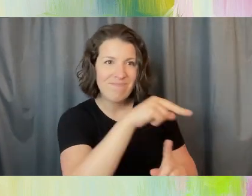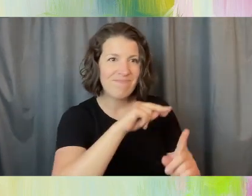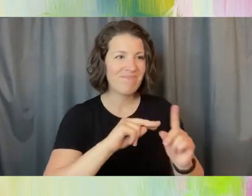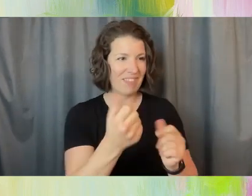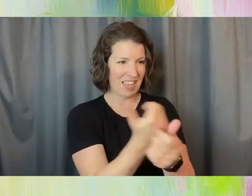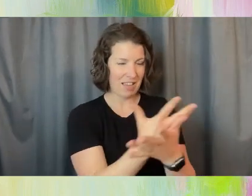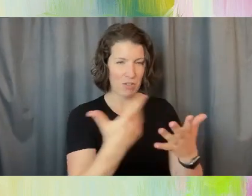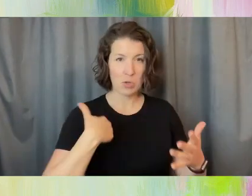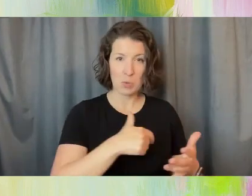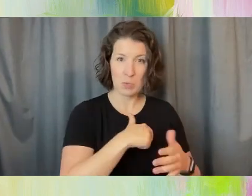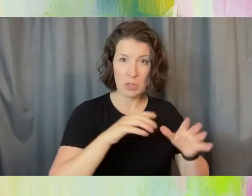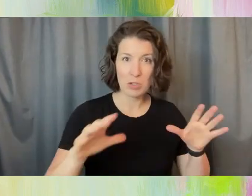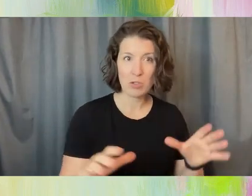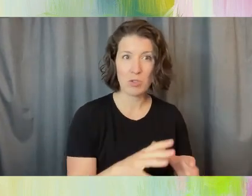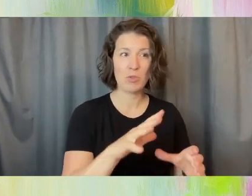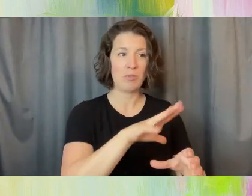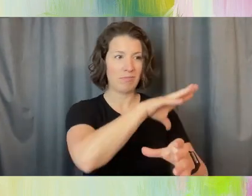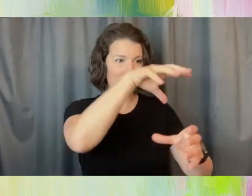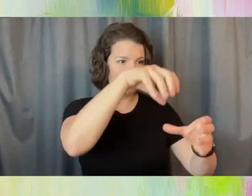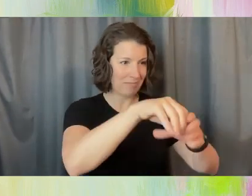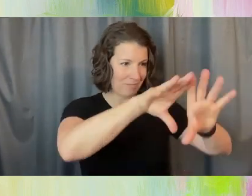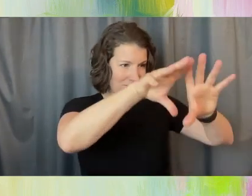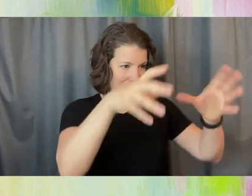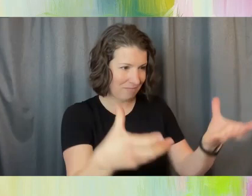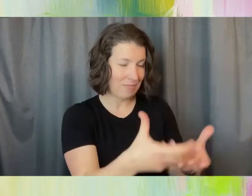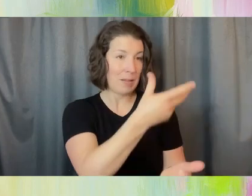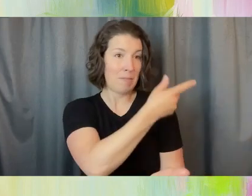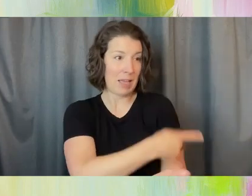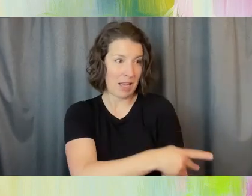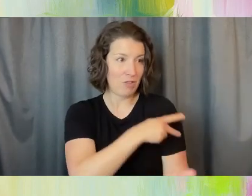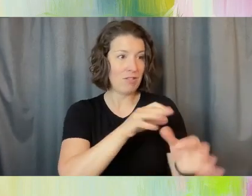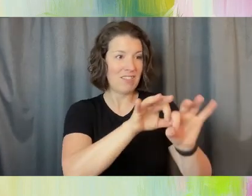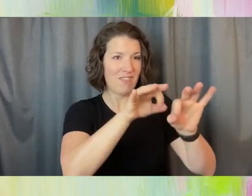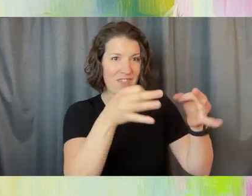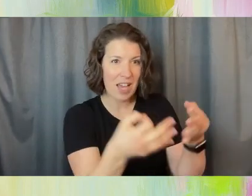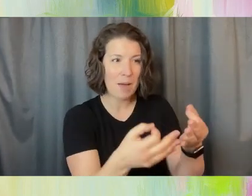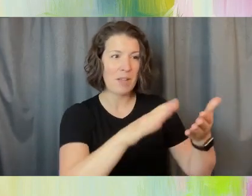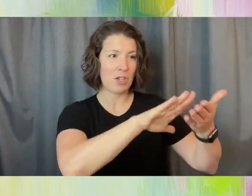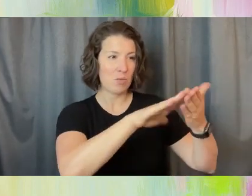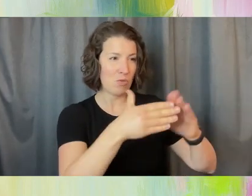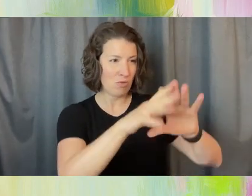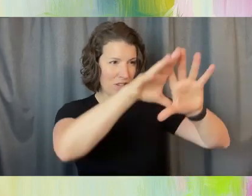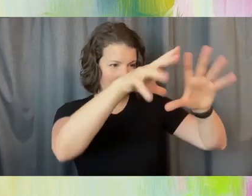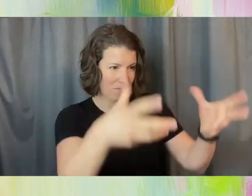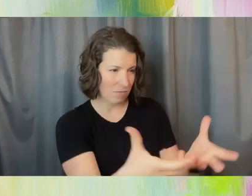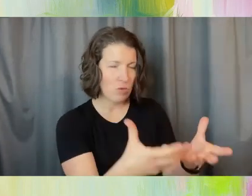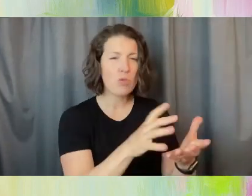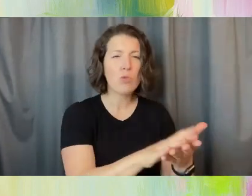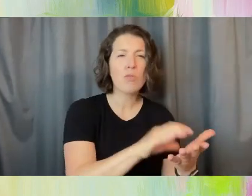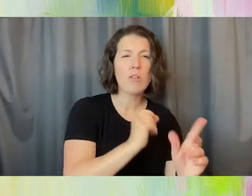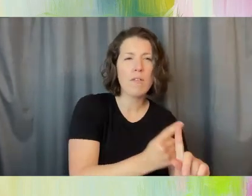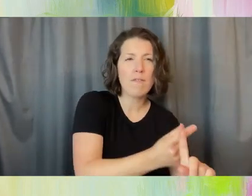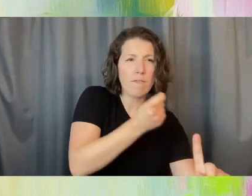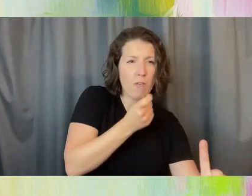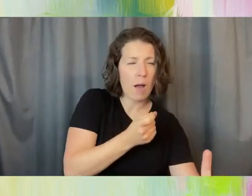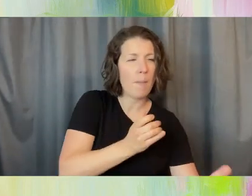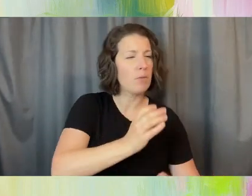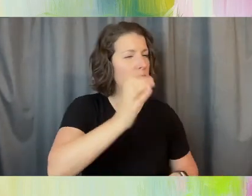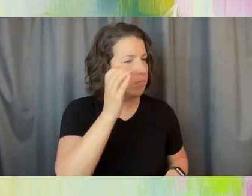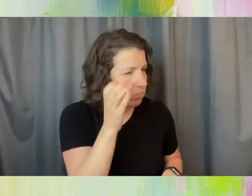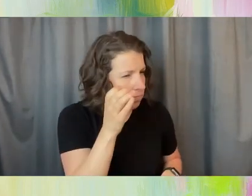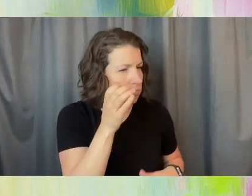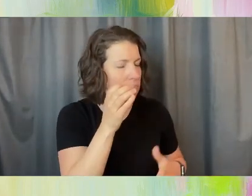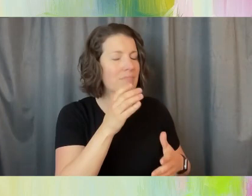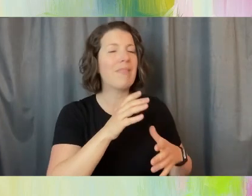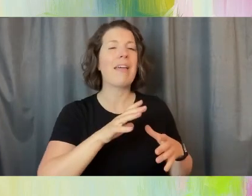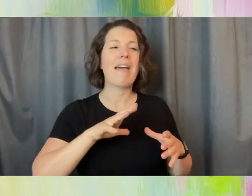to reside with patients, families, and community. So therefore, you learn from someone, you listen, you actively listen,